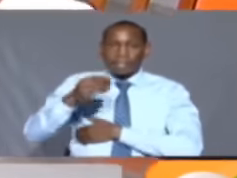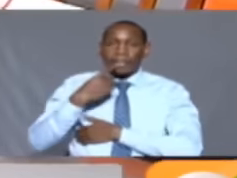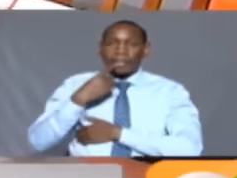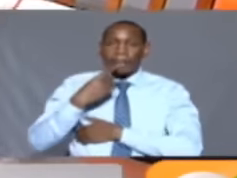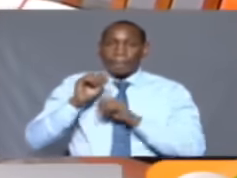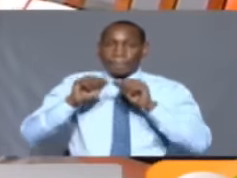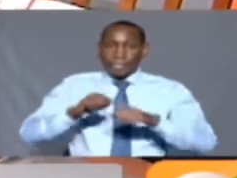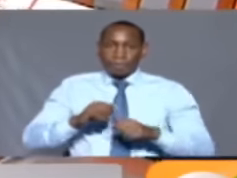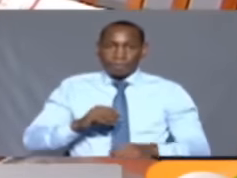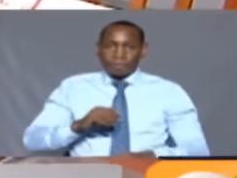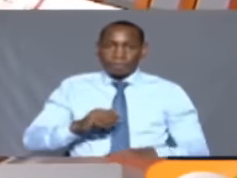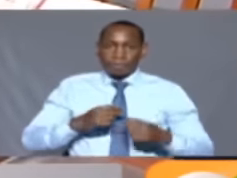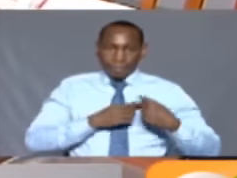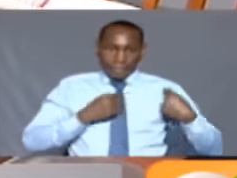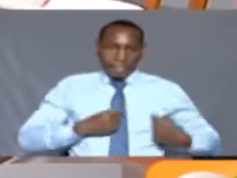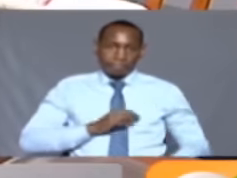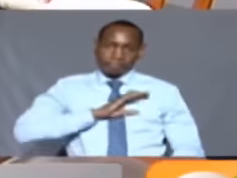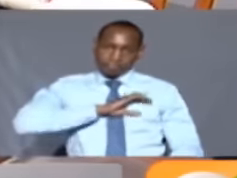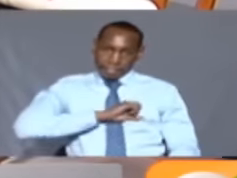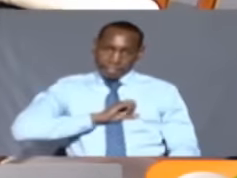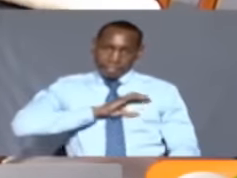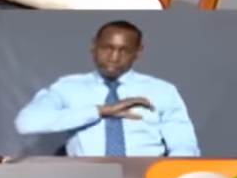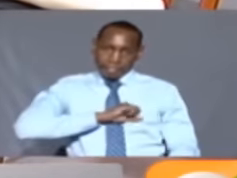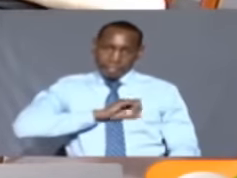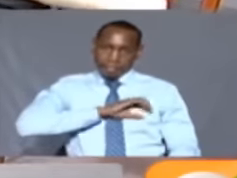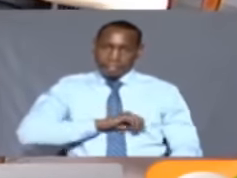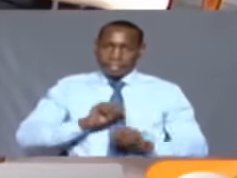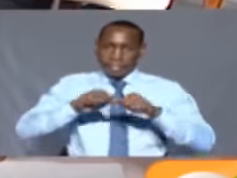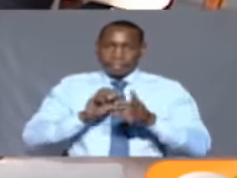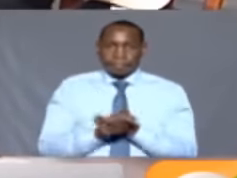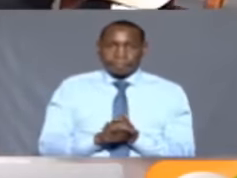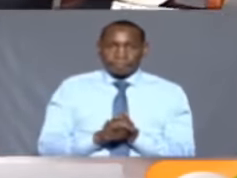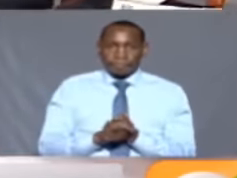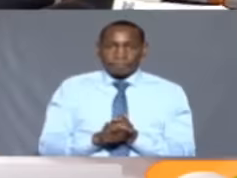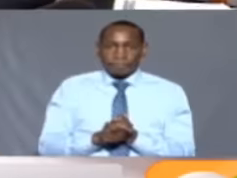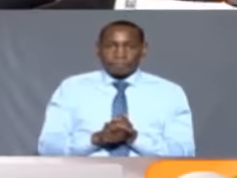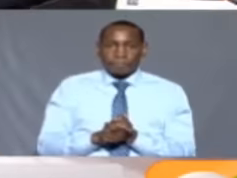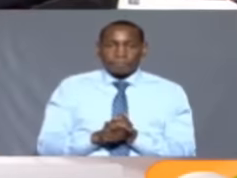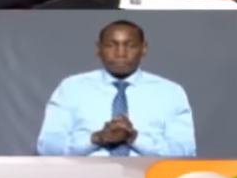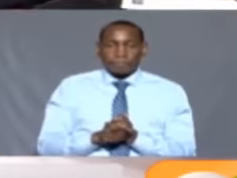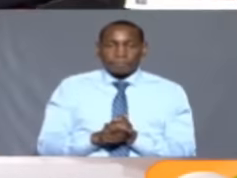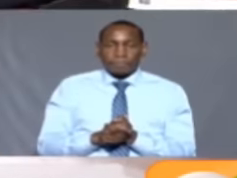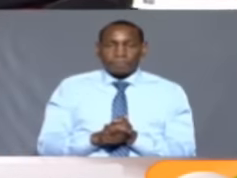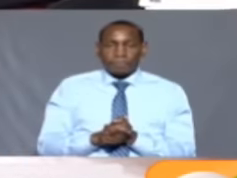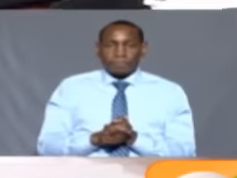harden your heart. Come here, little girls.